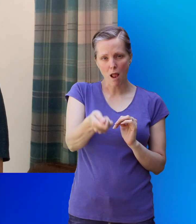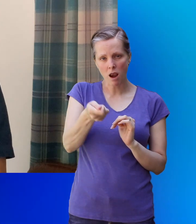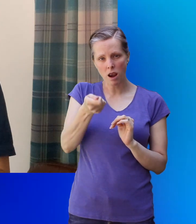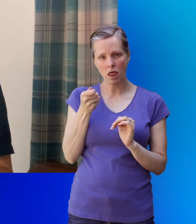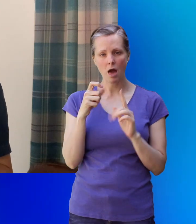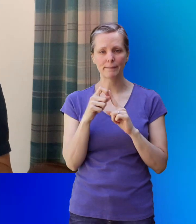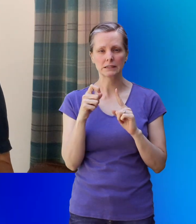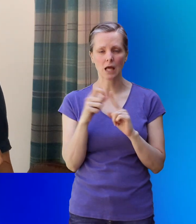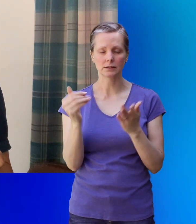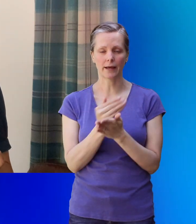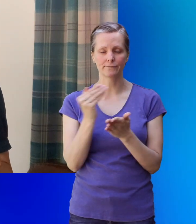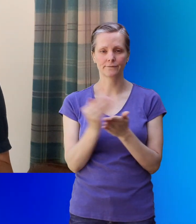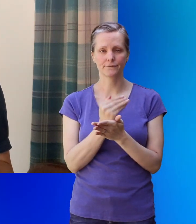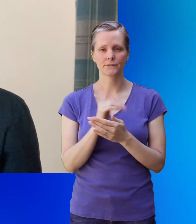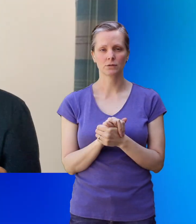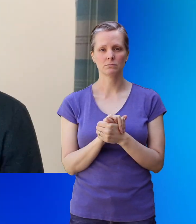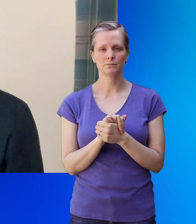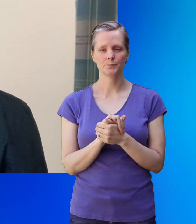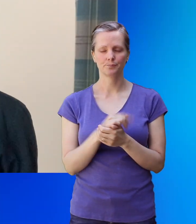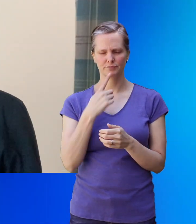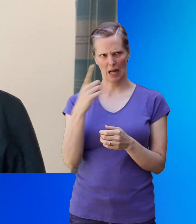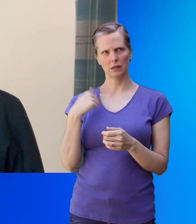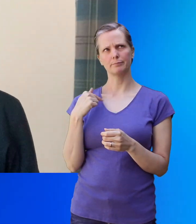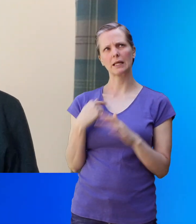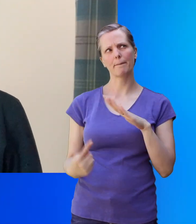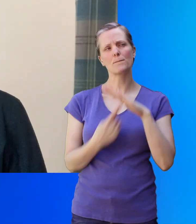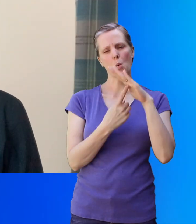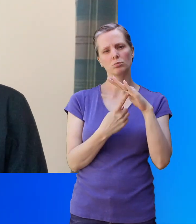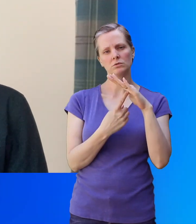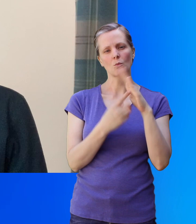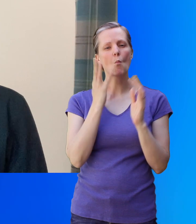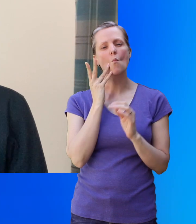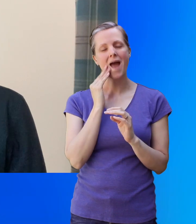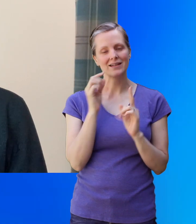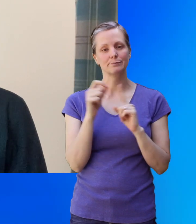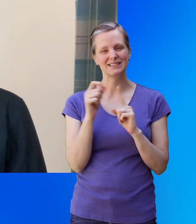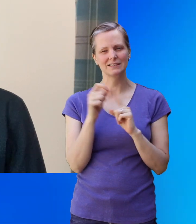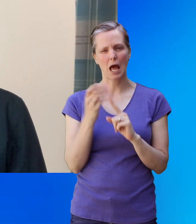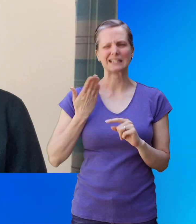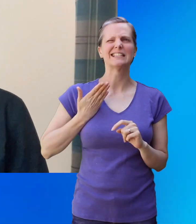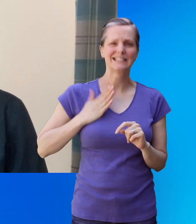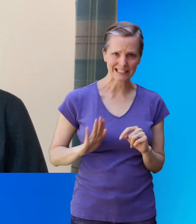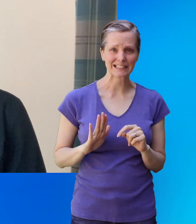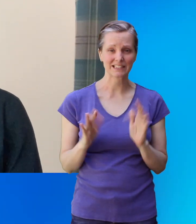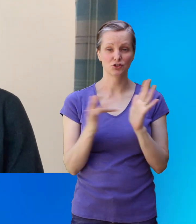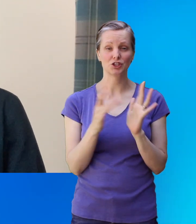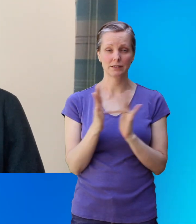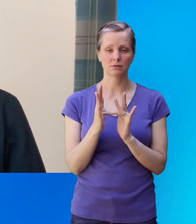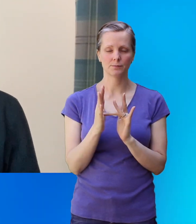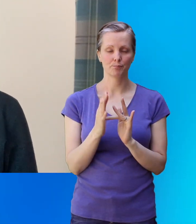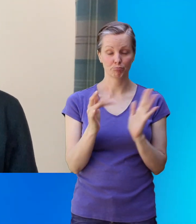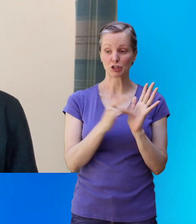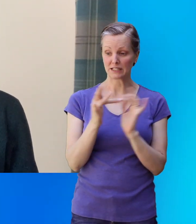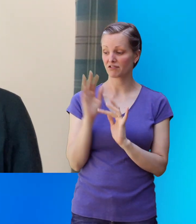Peter to safety. Which tells me something really important. When Peter needed him,